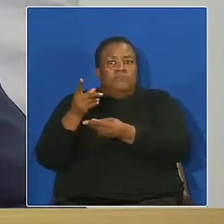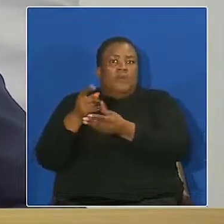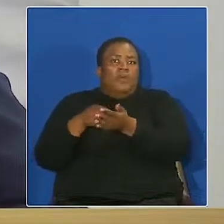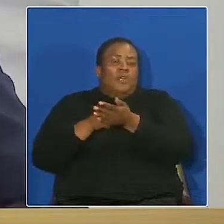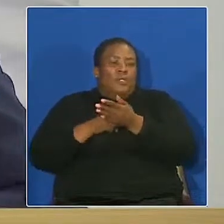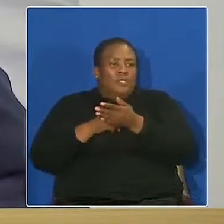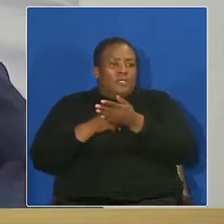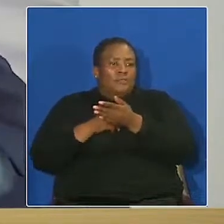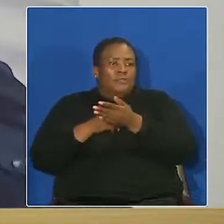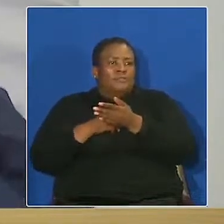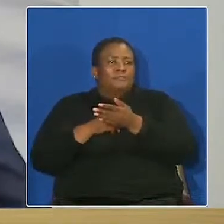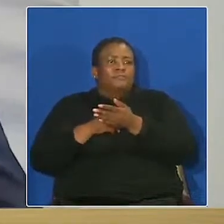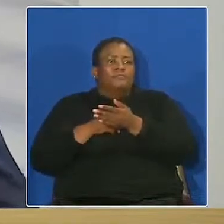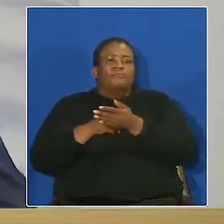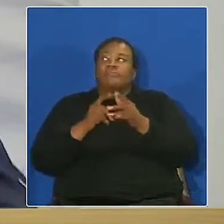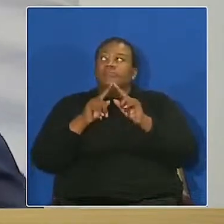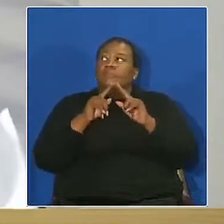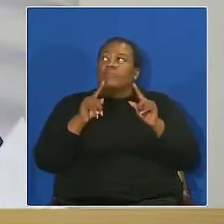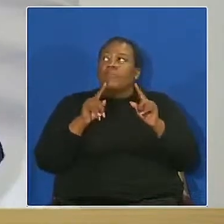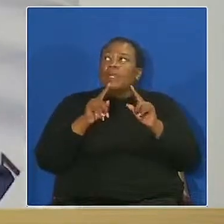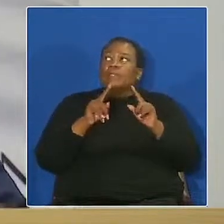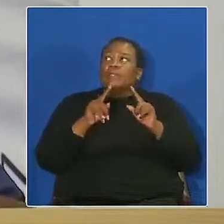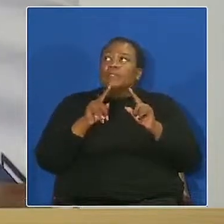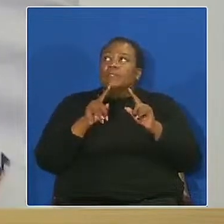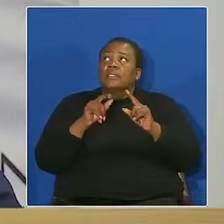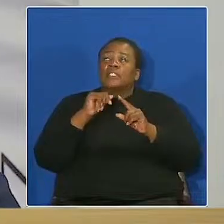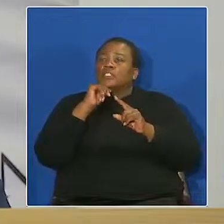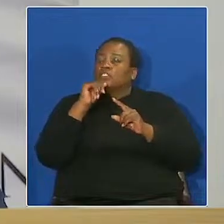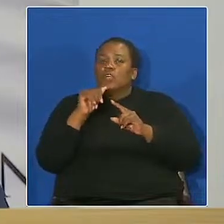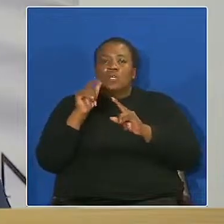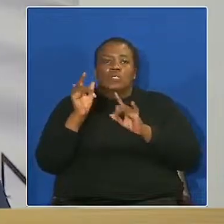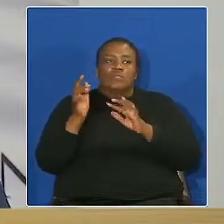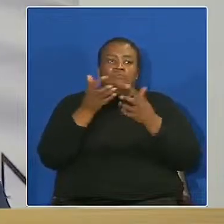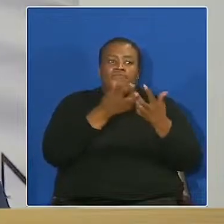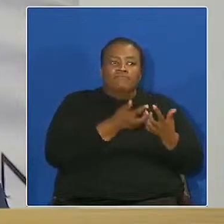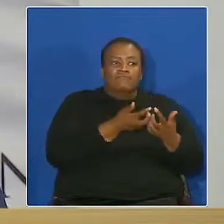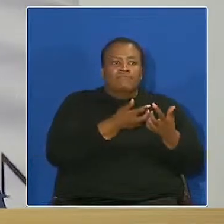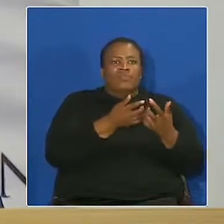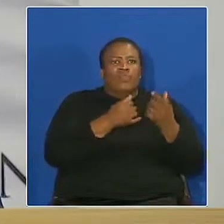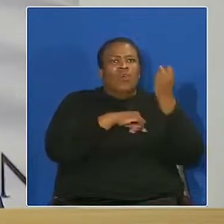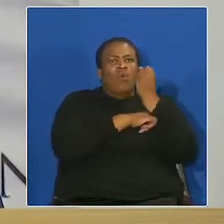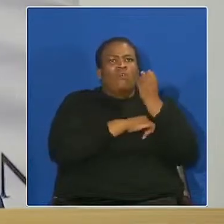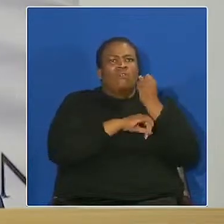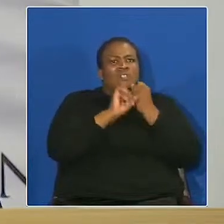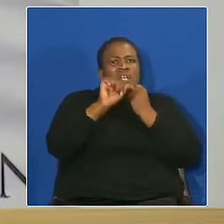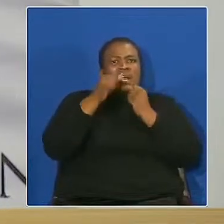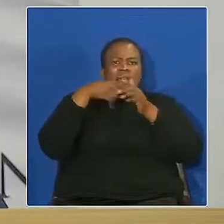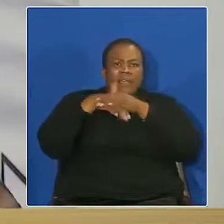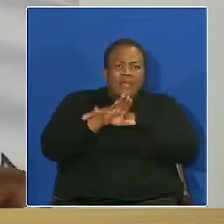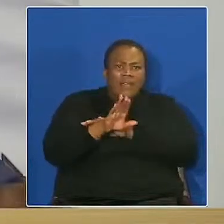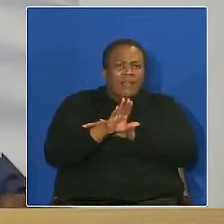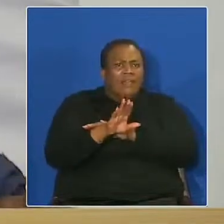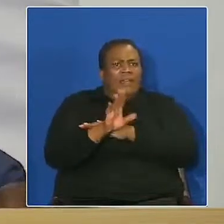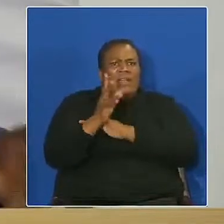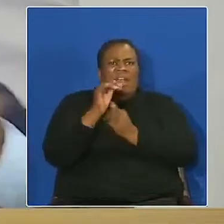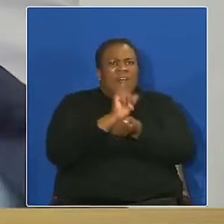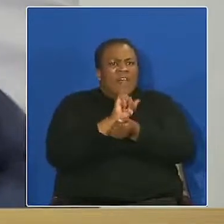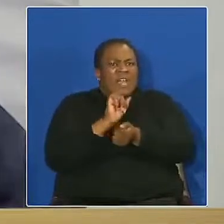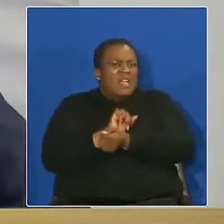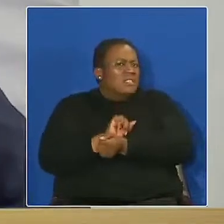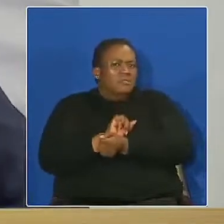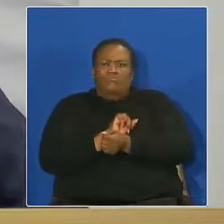by IDEC. But it is not talking to the raiding of offices and